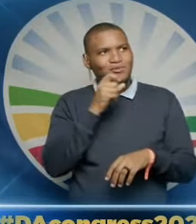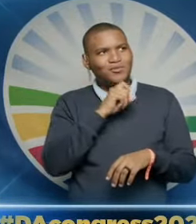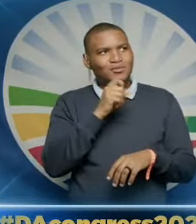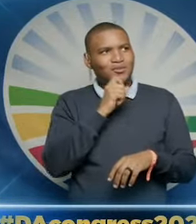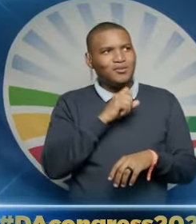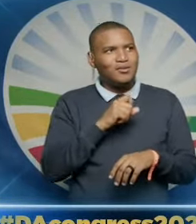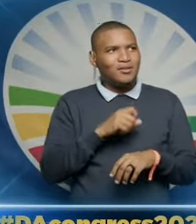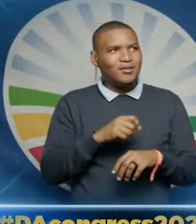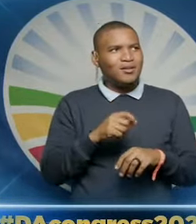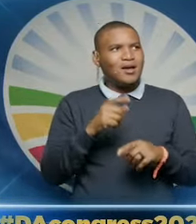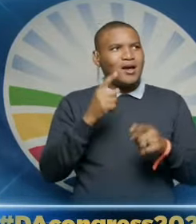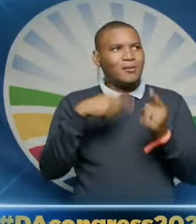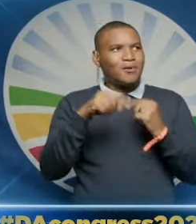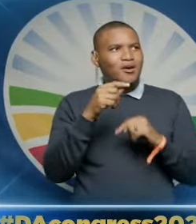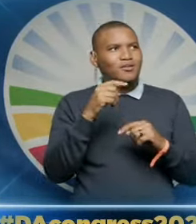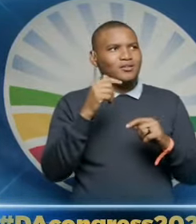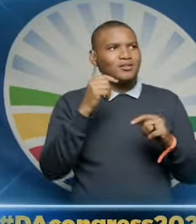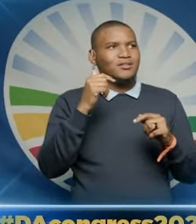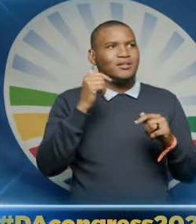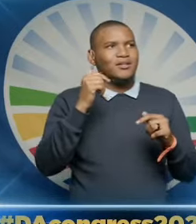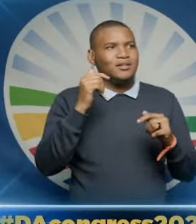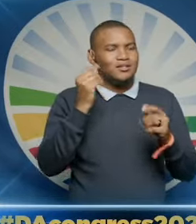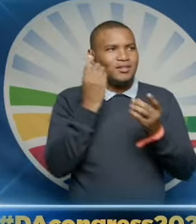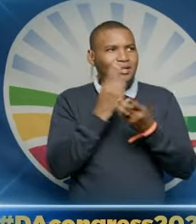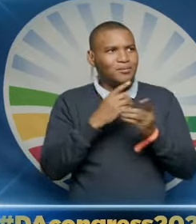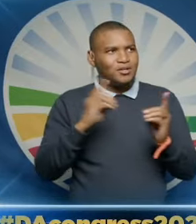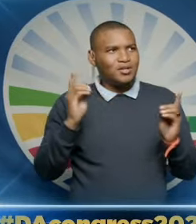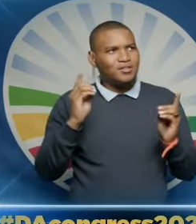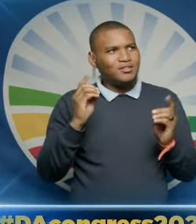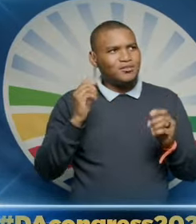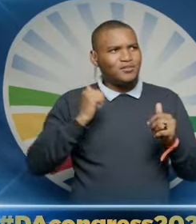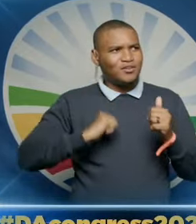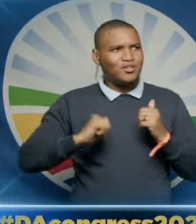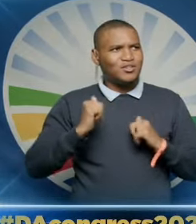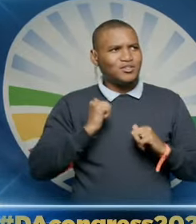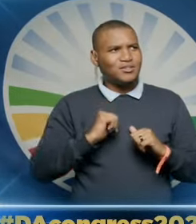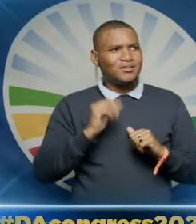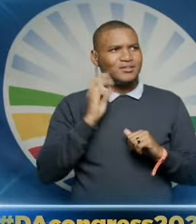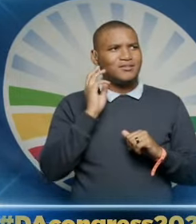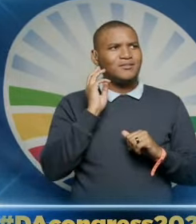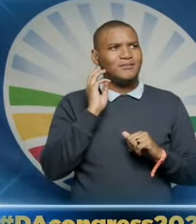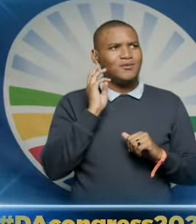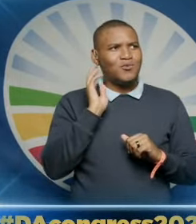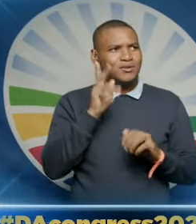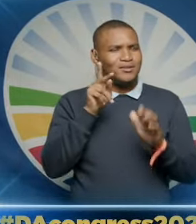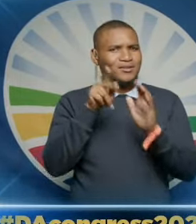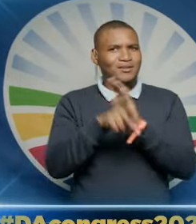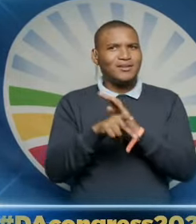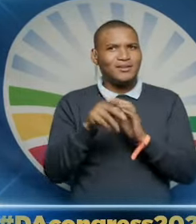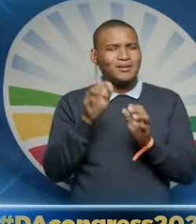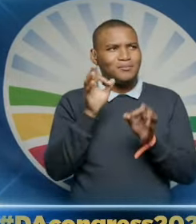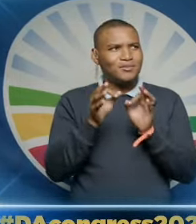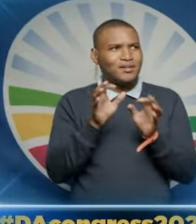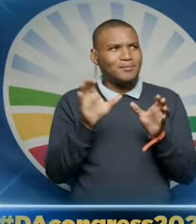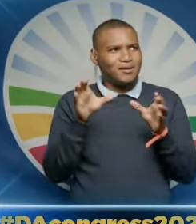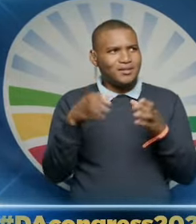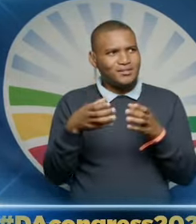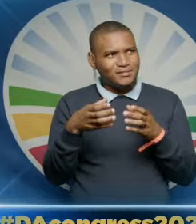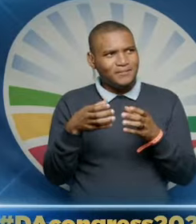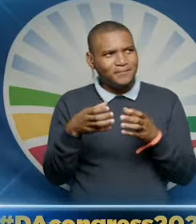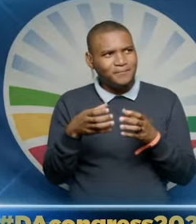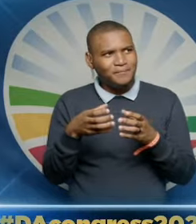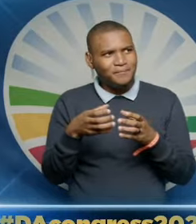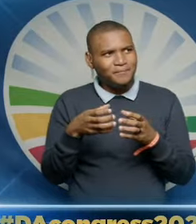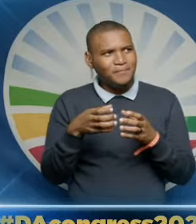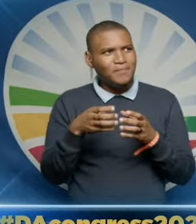Right? See in action, and like Abello have indicated, there's political parties, there's no action, no congresses,